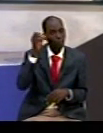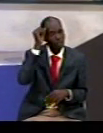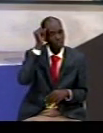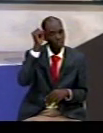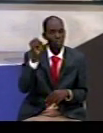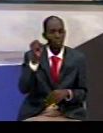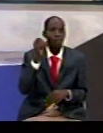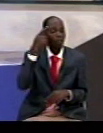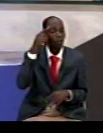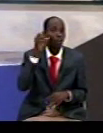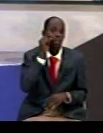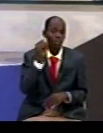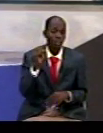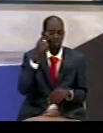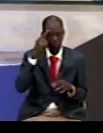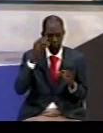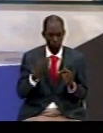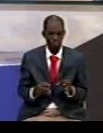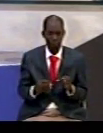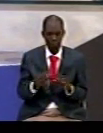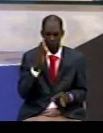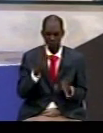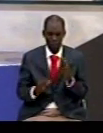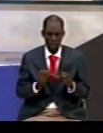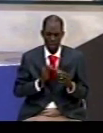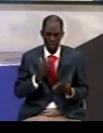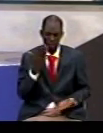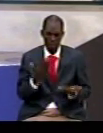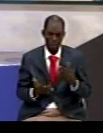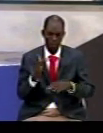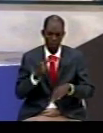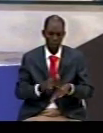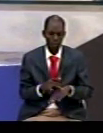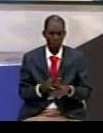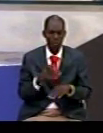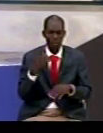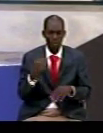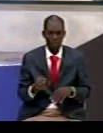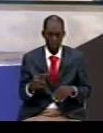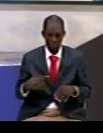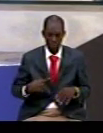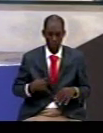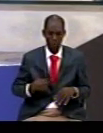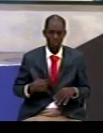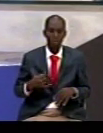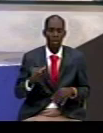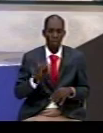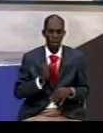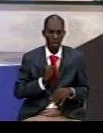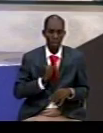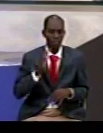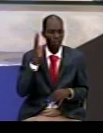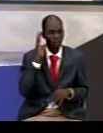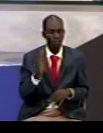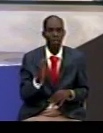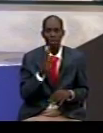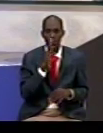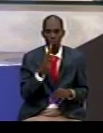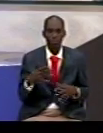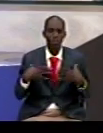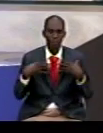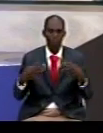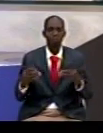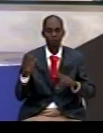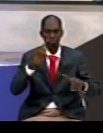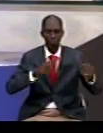said, if I may touch but his clothes, I shall be whole.